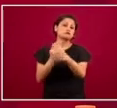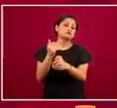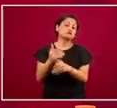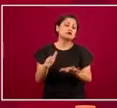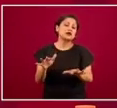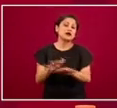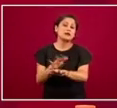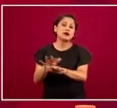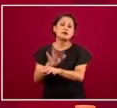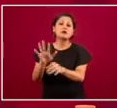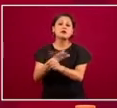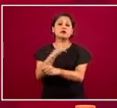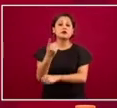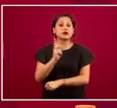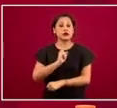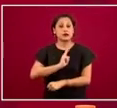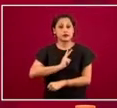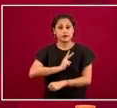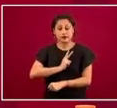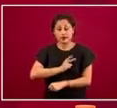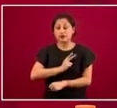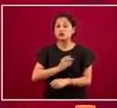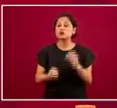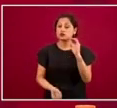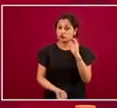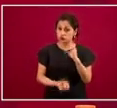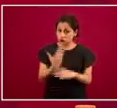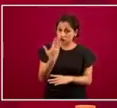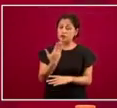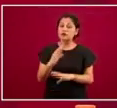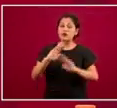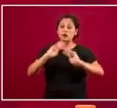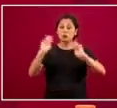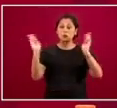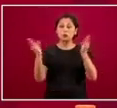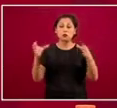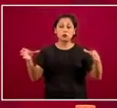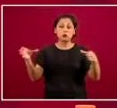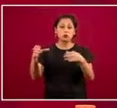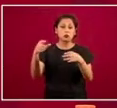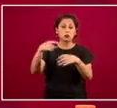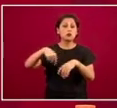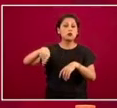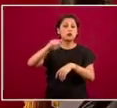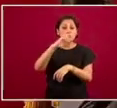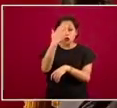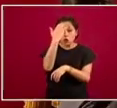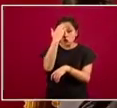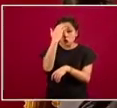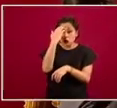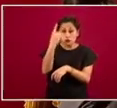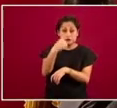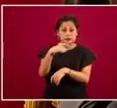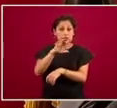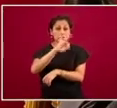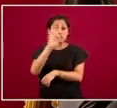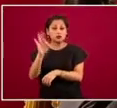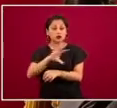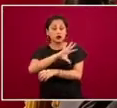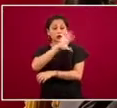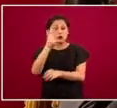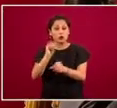I will say it again, it doesn't matter. This is a new virus, so the information is changing all the